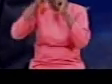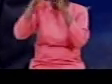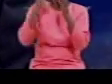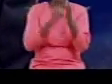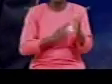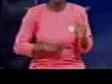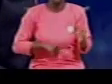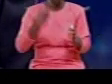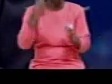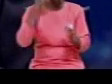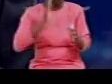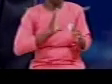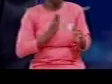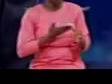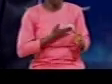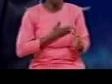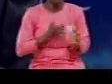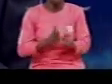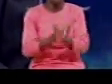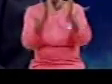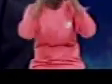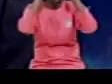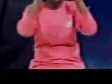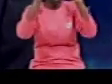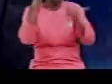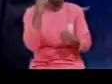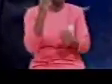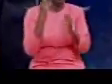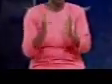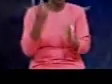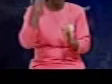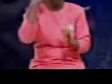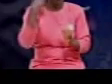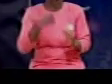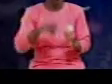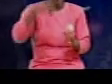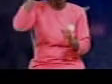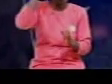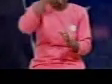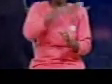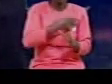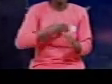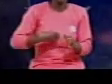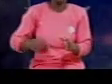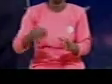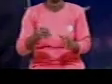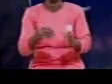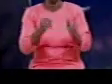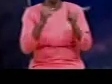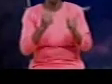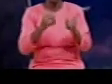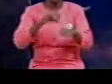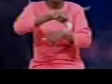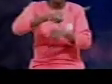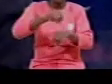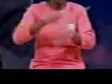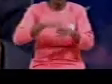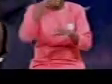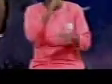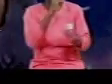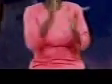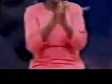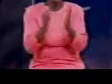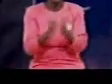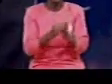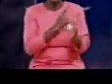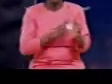general superintendent, for his unction and wisdom upon our pastor, and ask the Lord, increase it more and more. The days are evil. We need